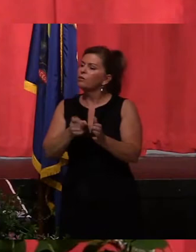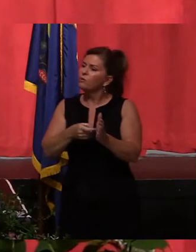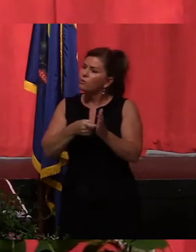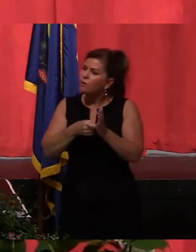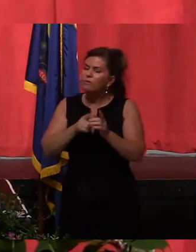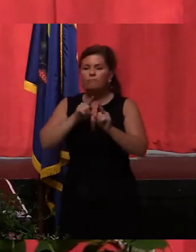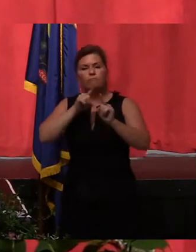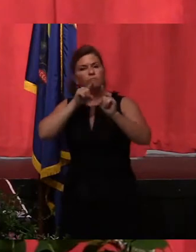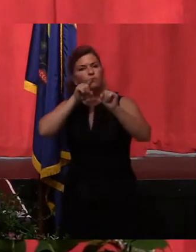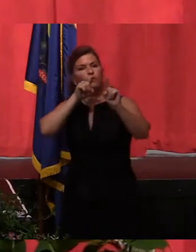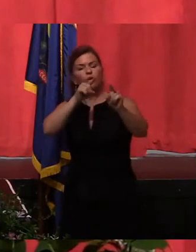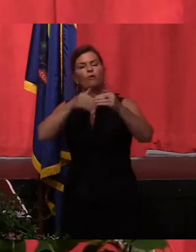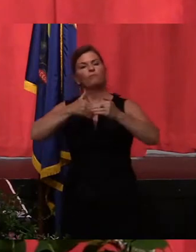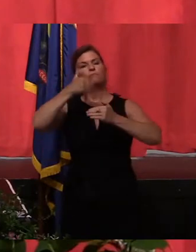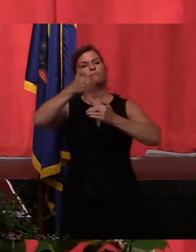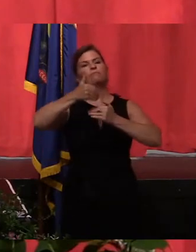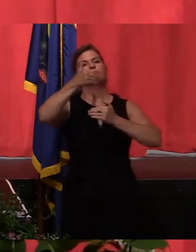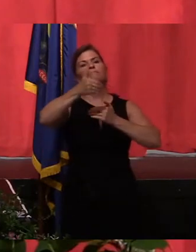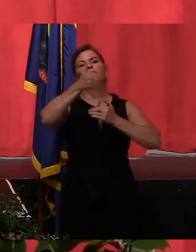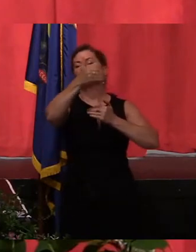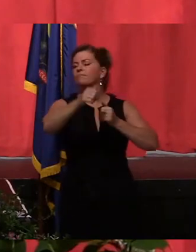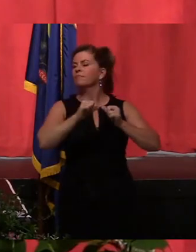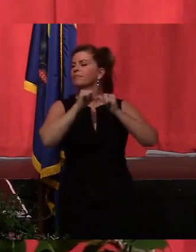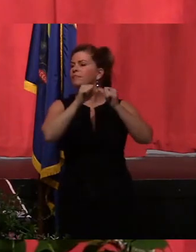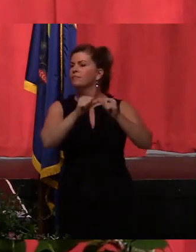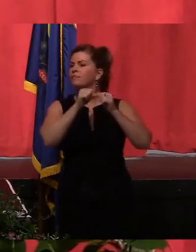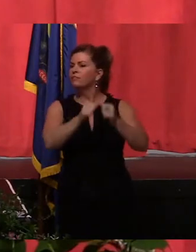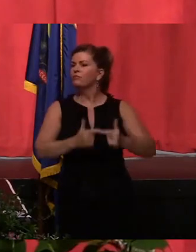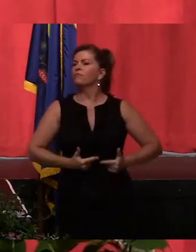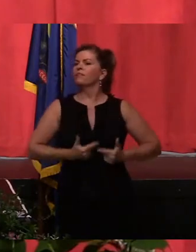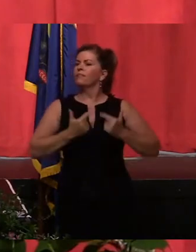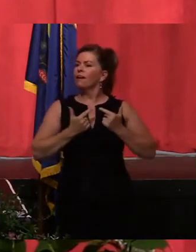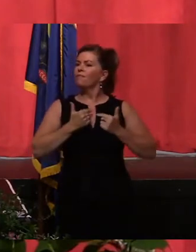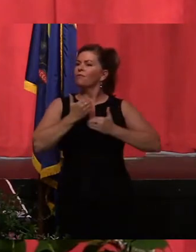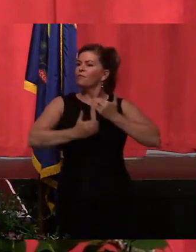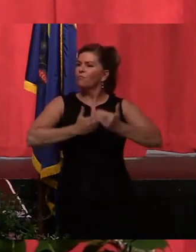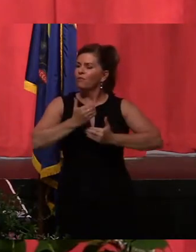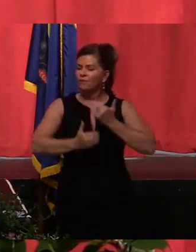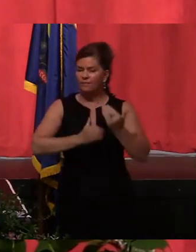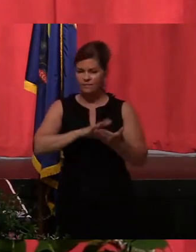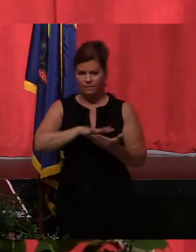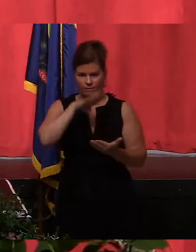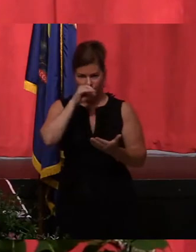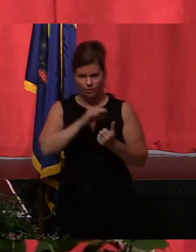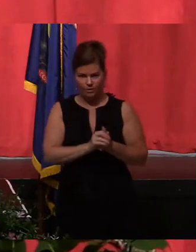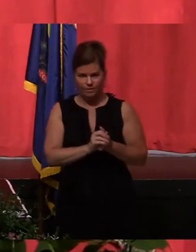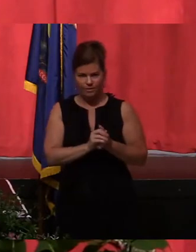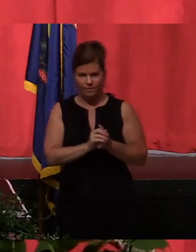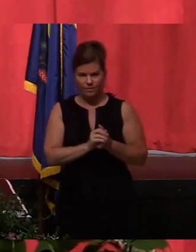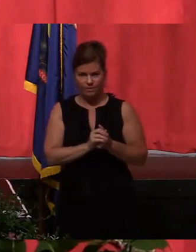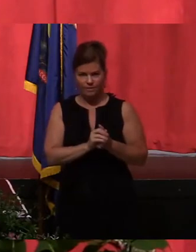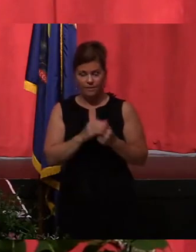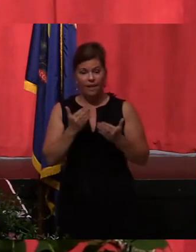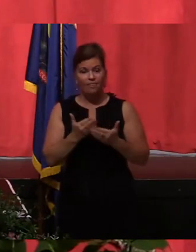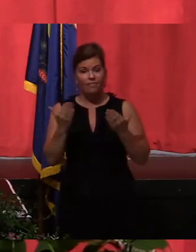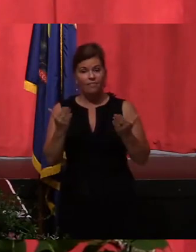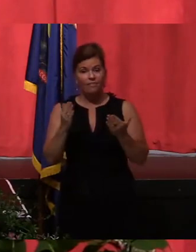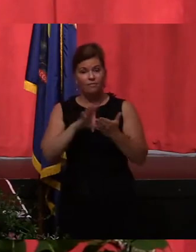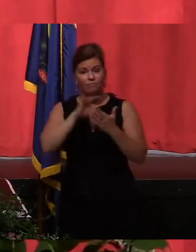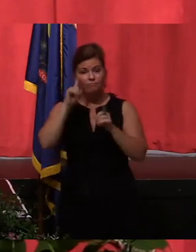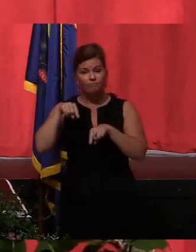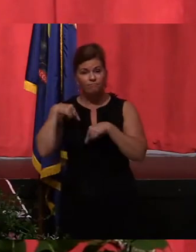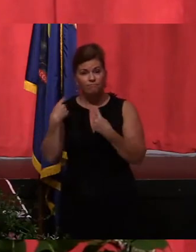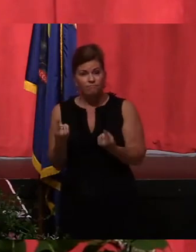go forward and continue the lifelong process of learning. The elements you have learned at